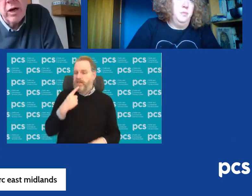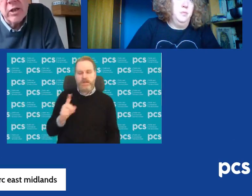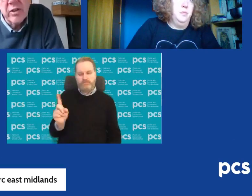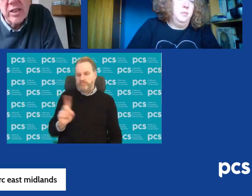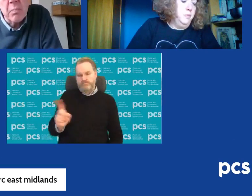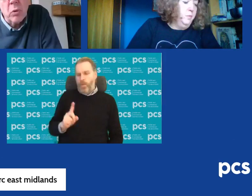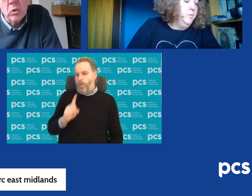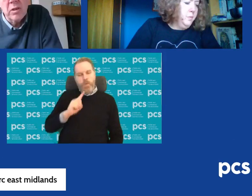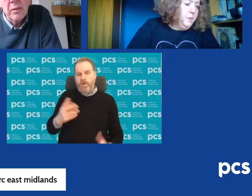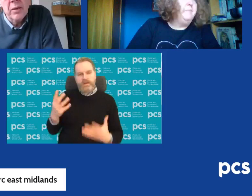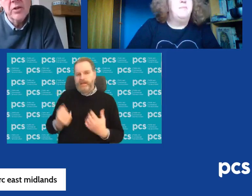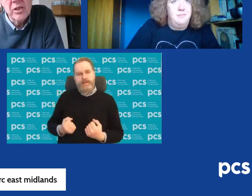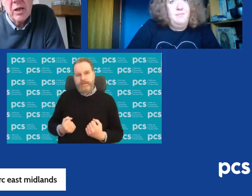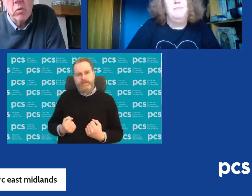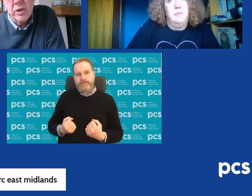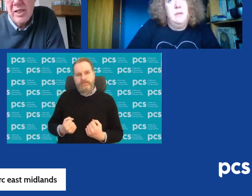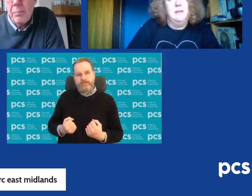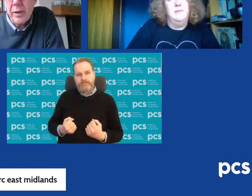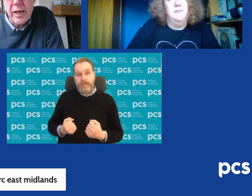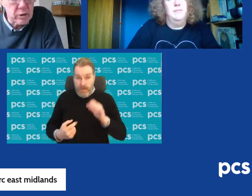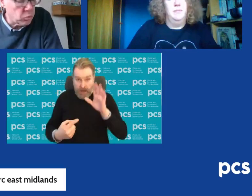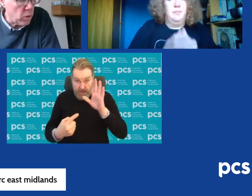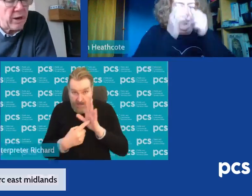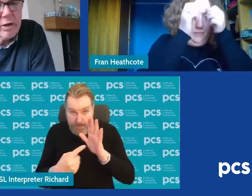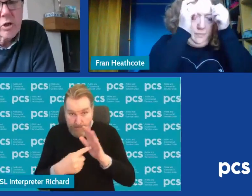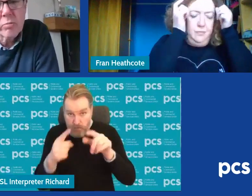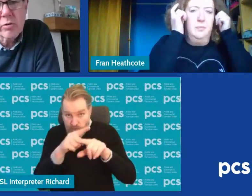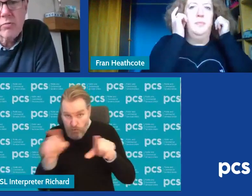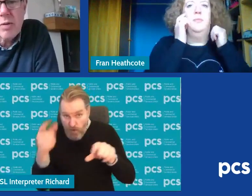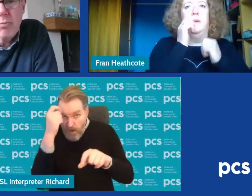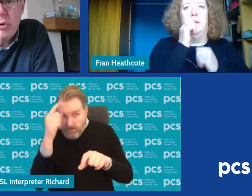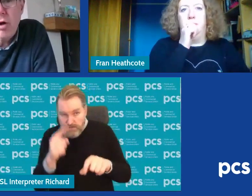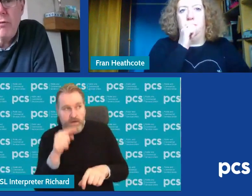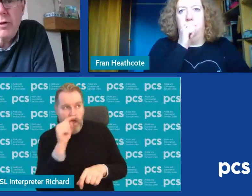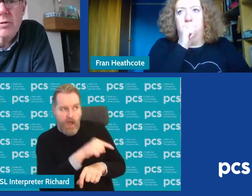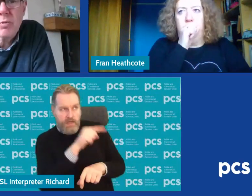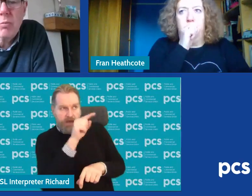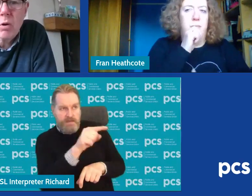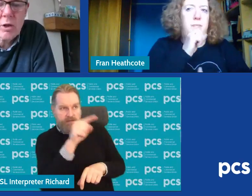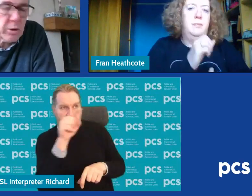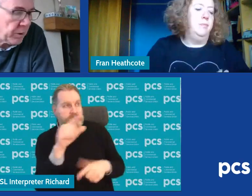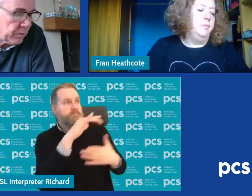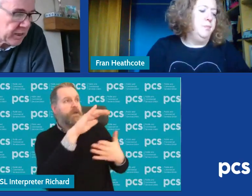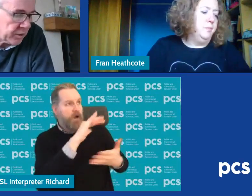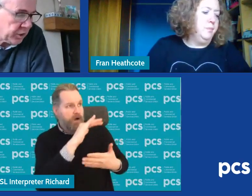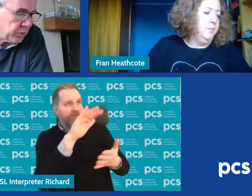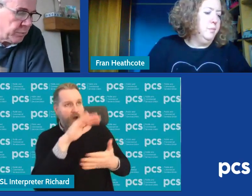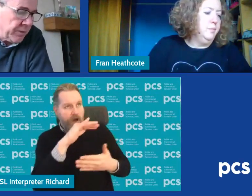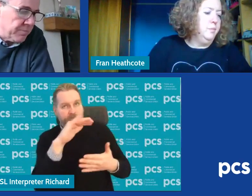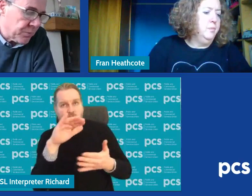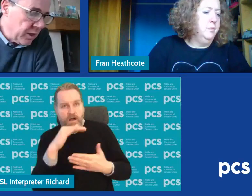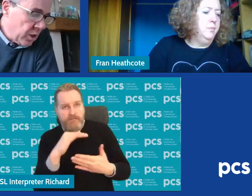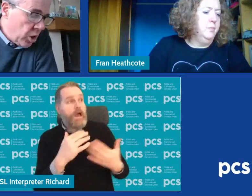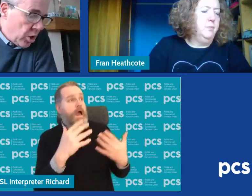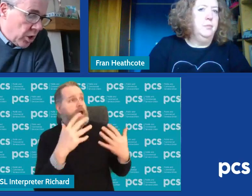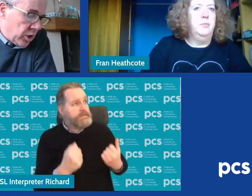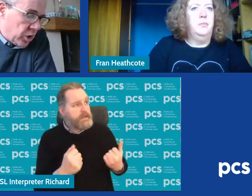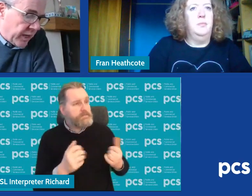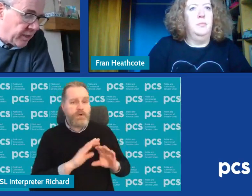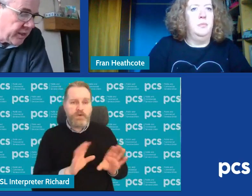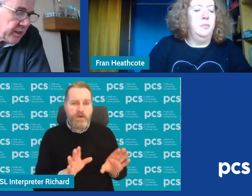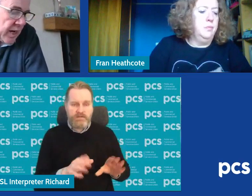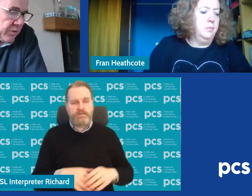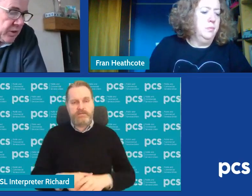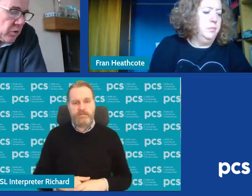all that, Fran, because I think it's important that people understand what is happening elsewhere in terms of improved offers and what people's attitudes been.